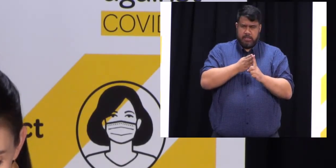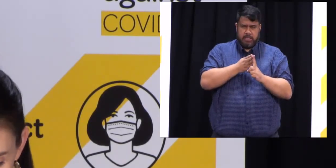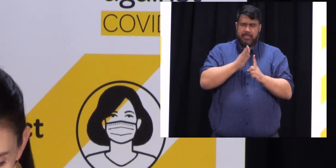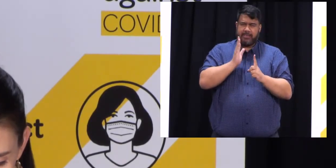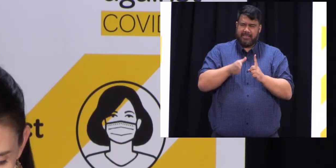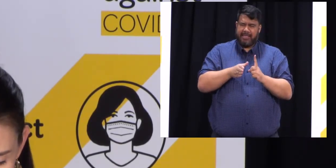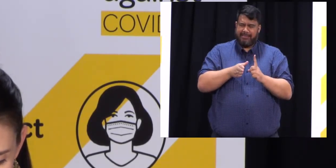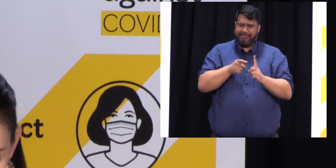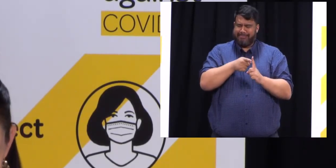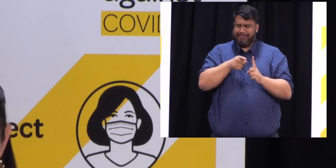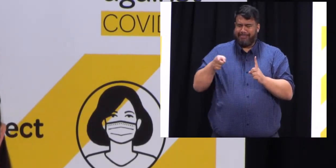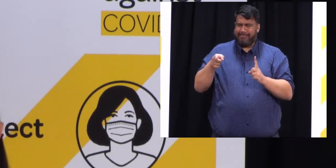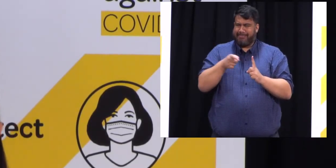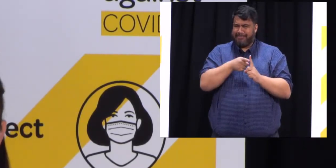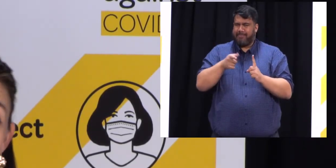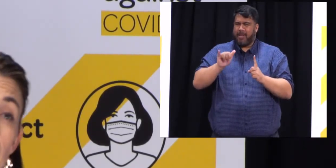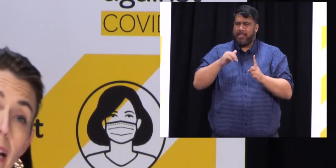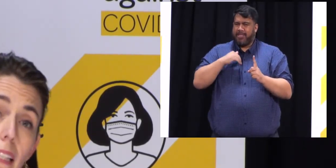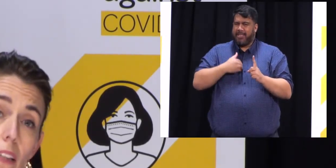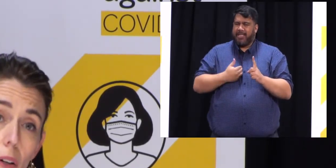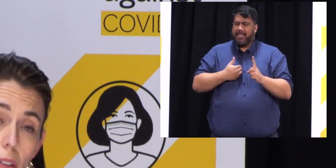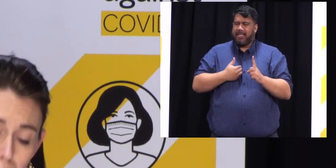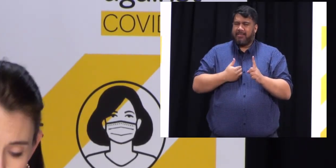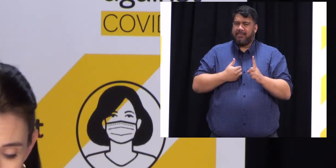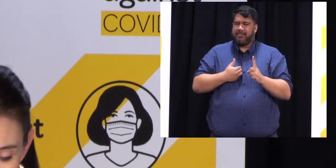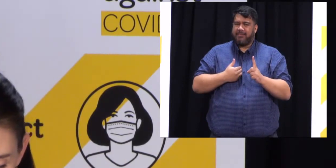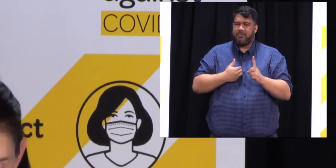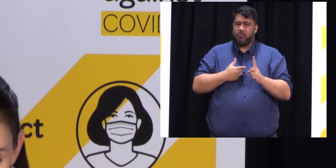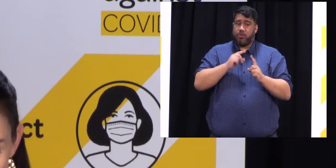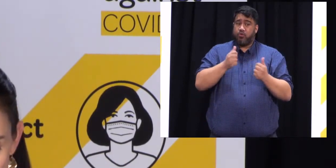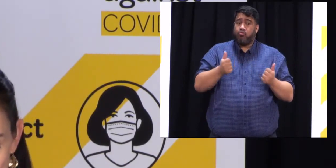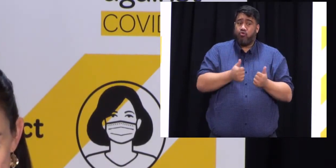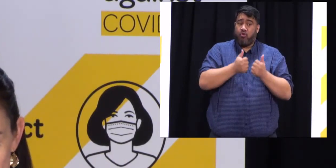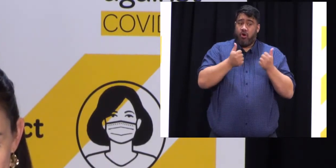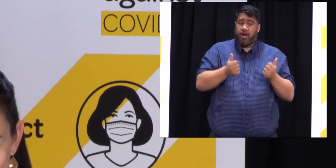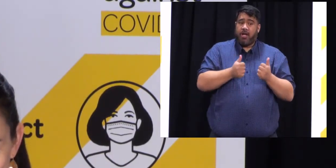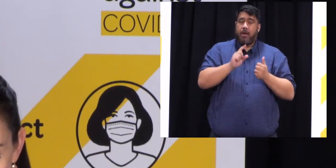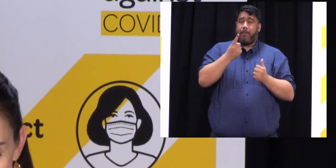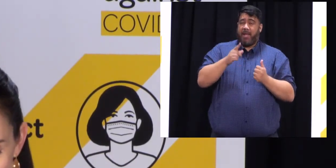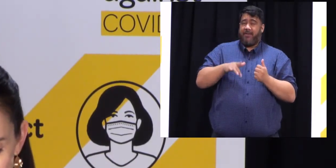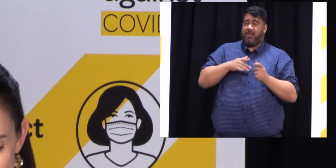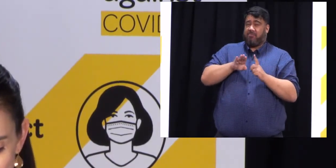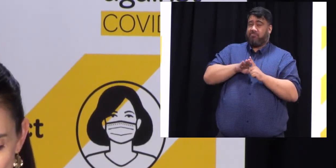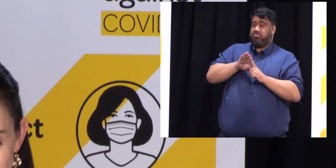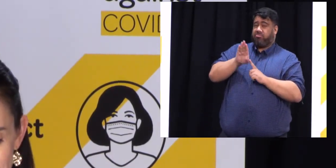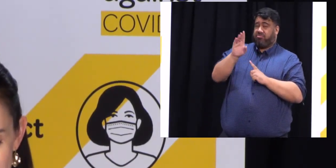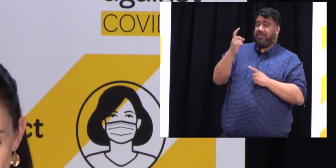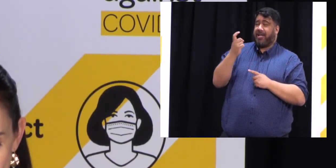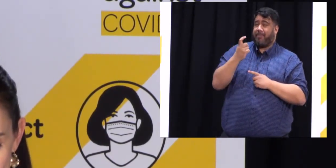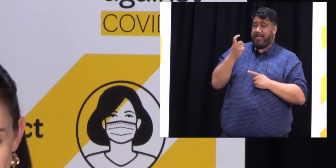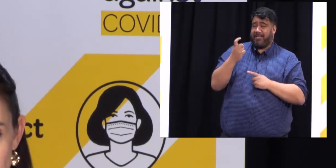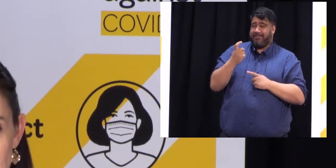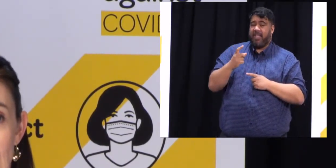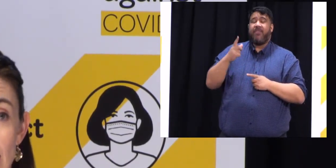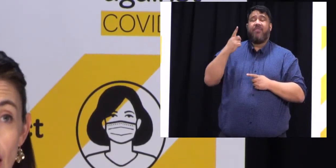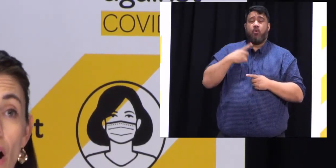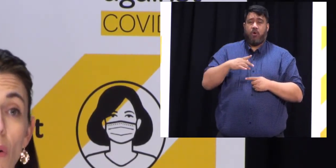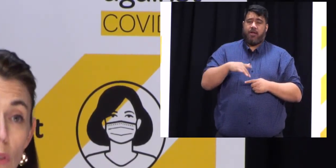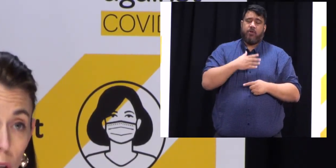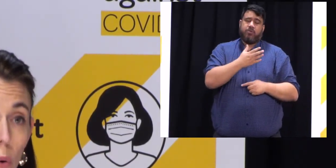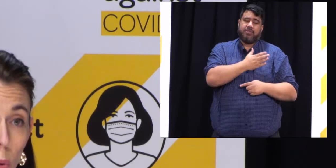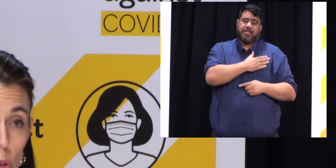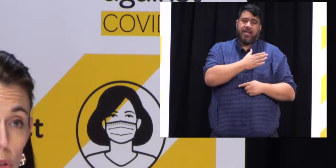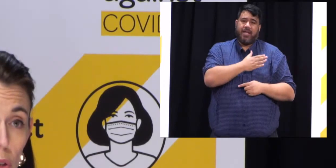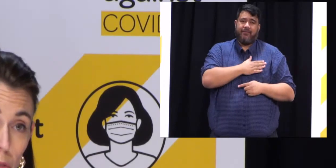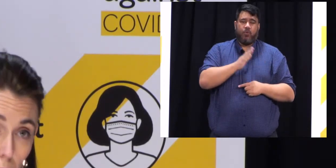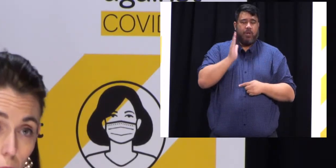for that. That does mean, though, that the safest option for all of us right now is to hold